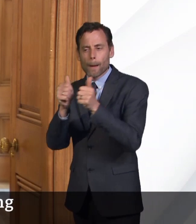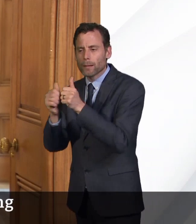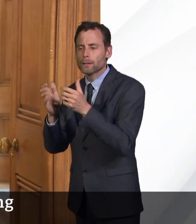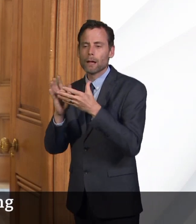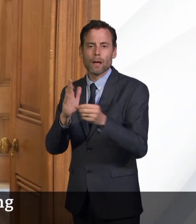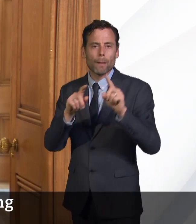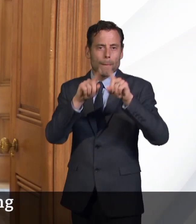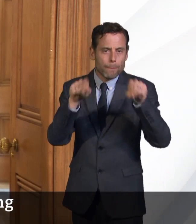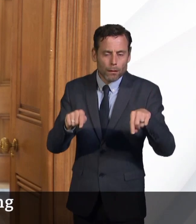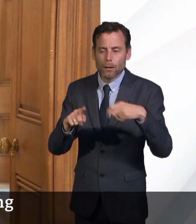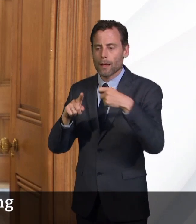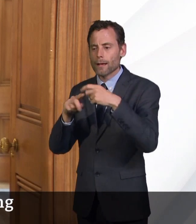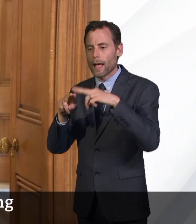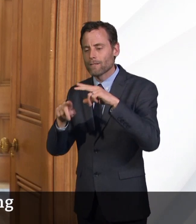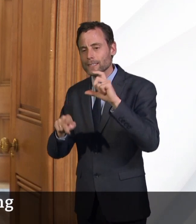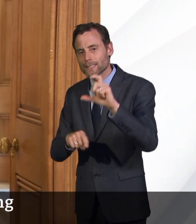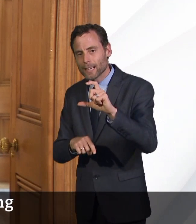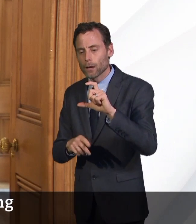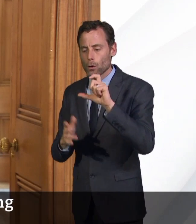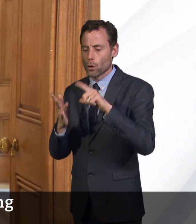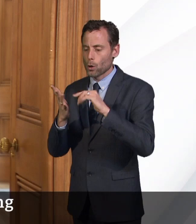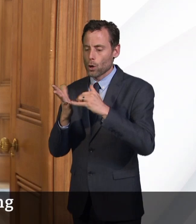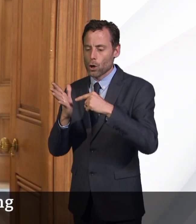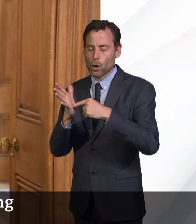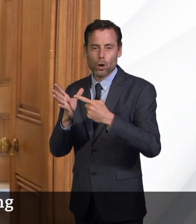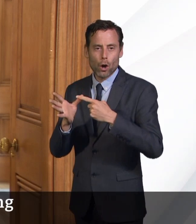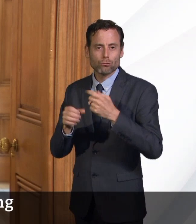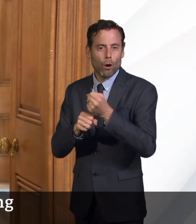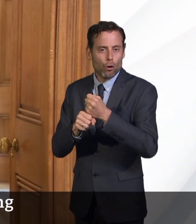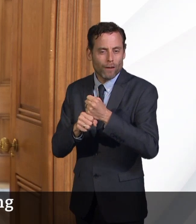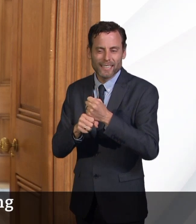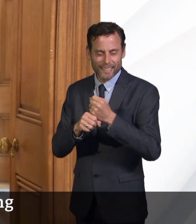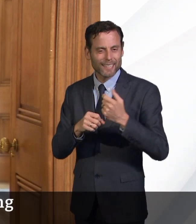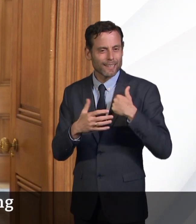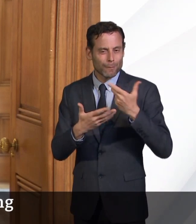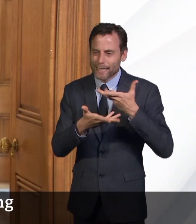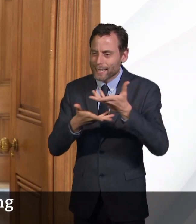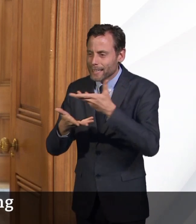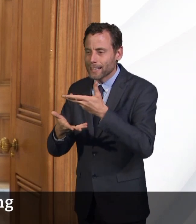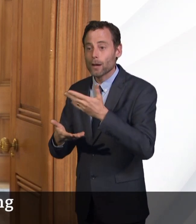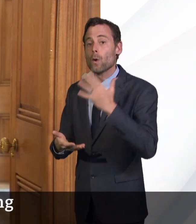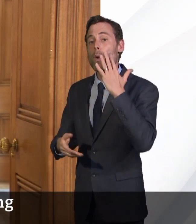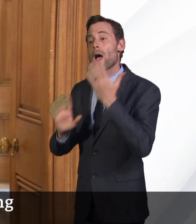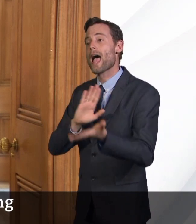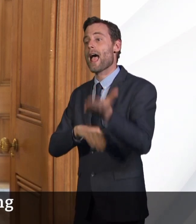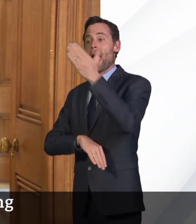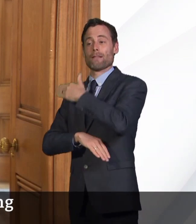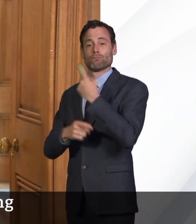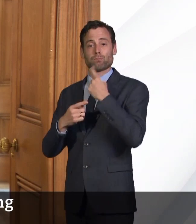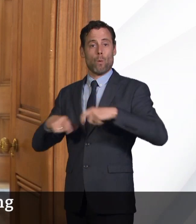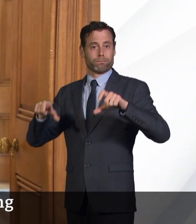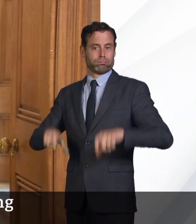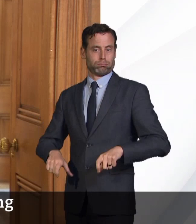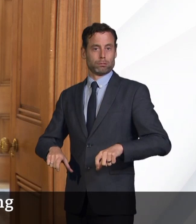McDonald's and KFC and Costa Coffee and so on. It is the case that when we originally did the lockdown, we were